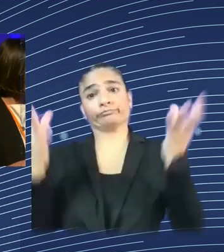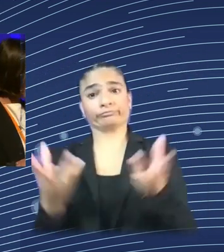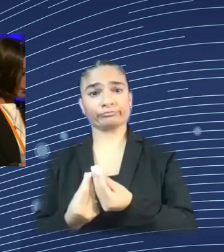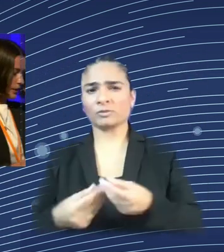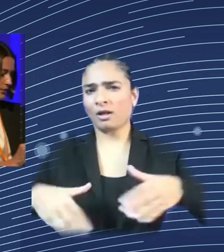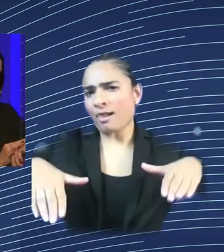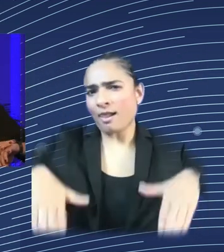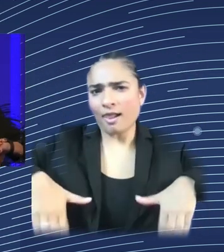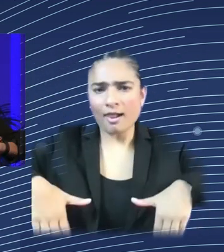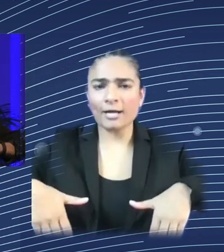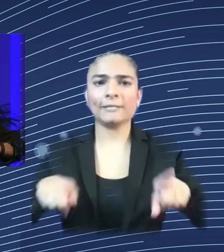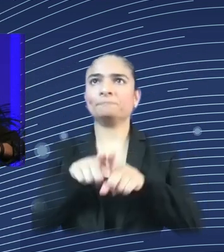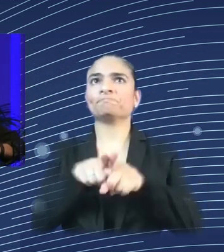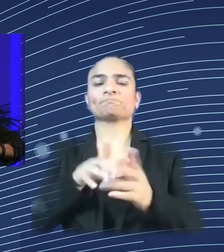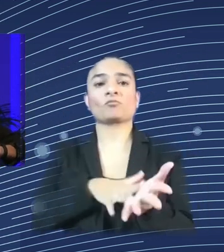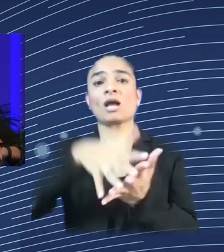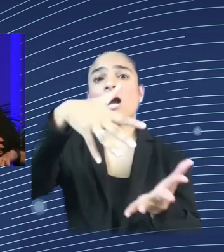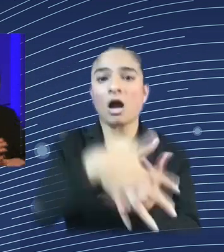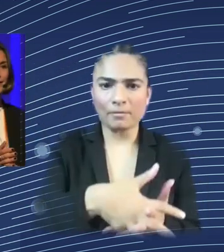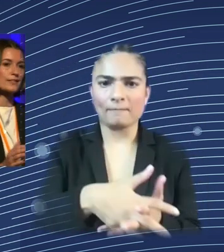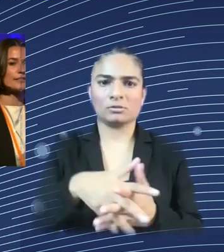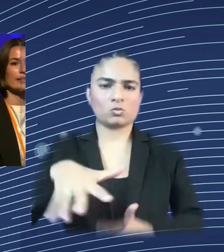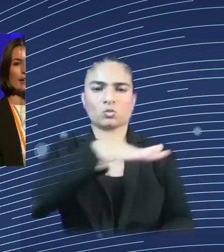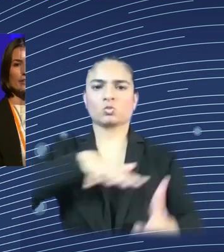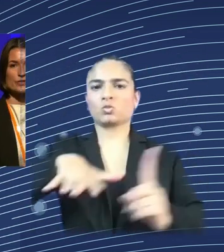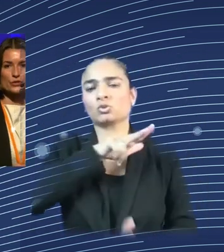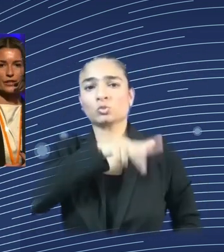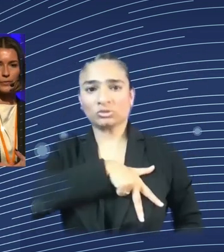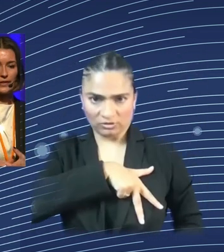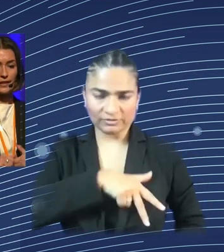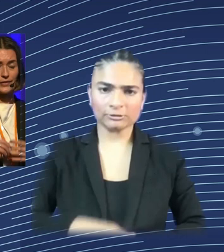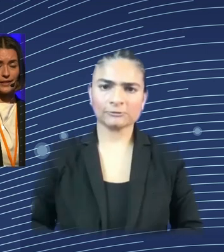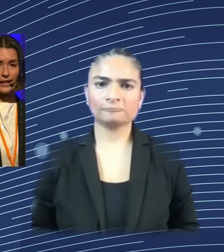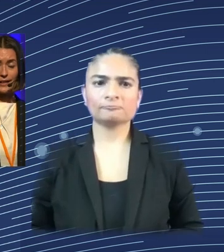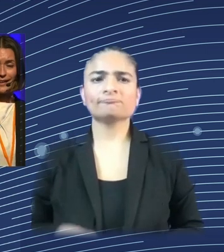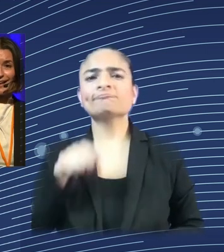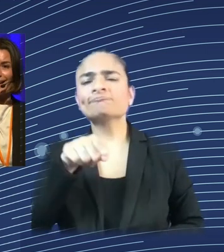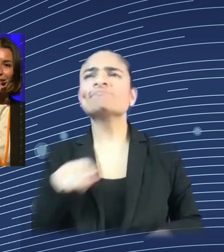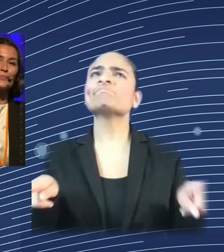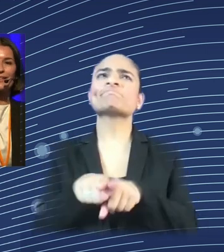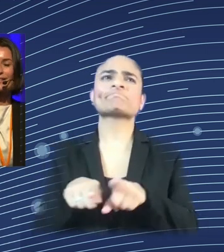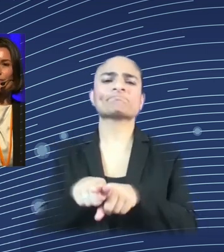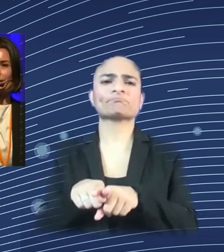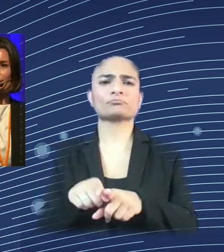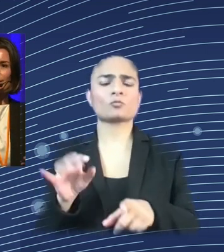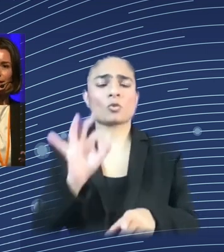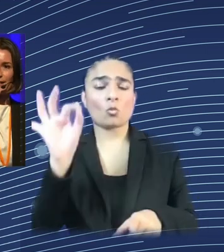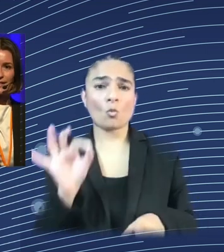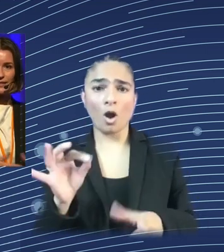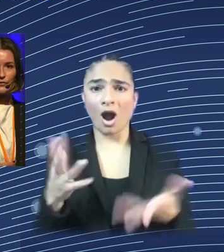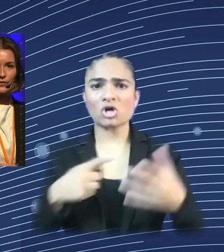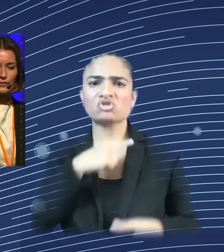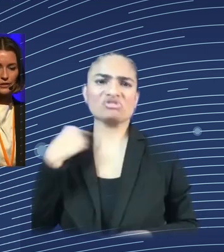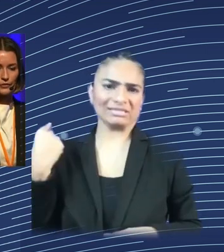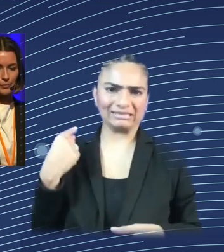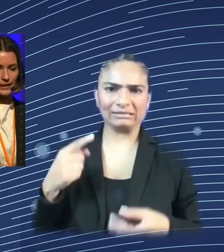This could have something to do with the risks that are associated with AI in this relatively